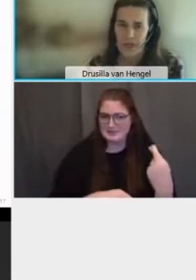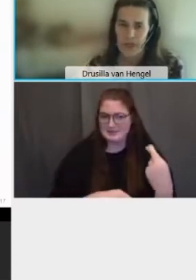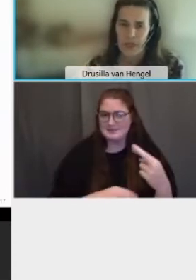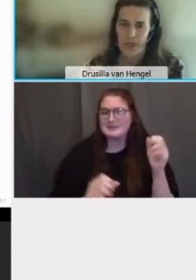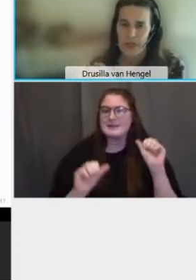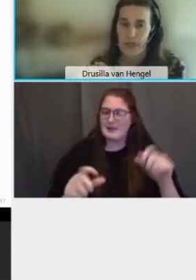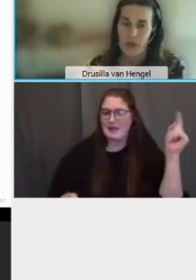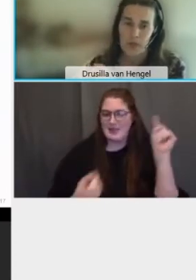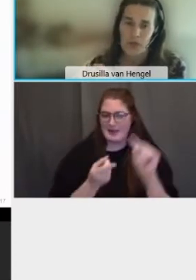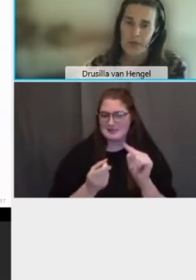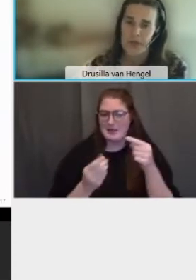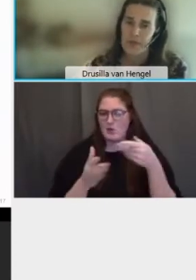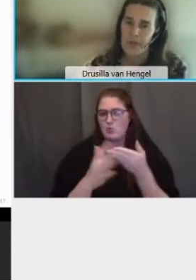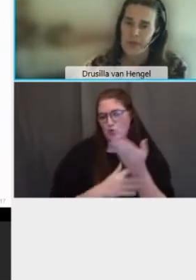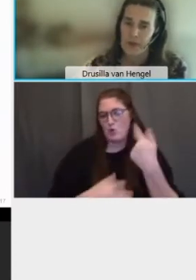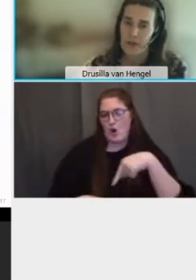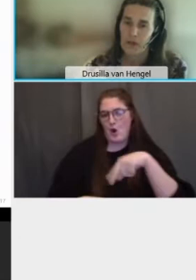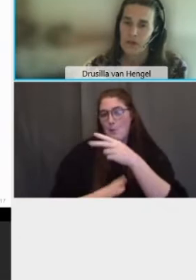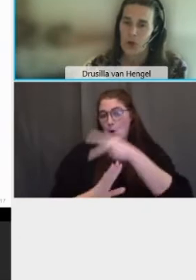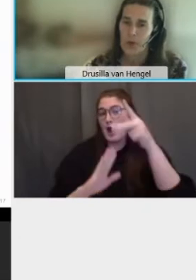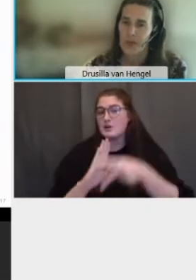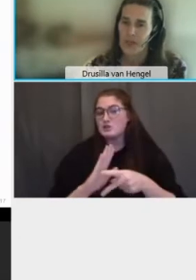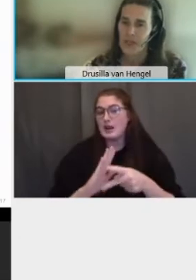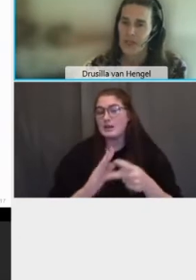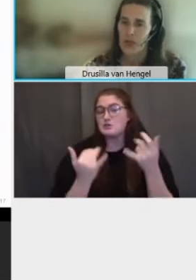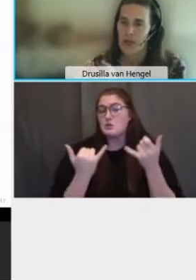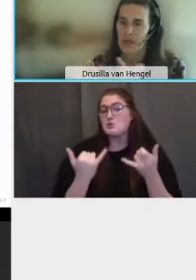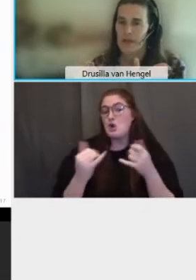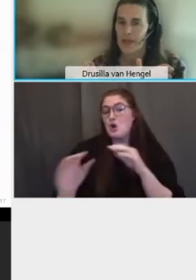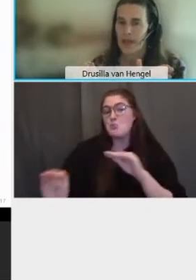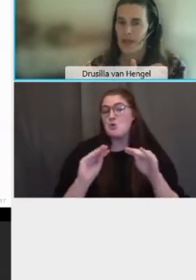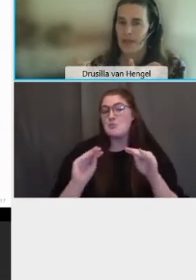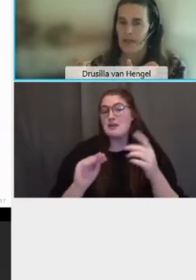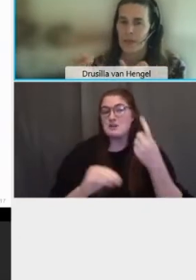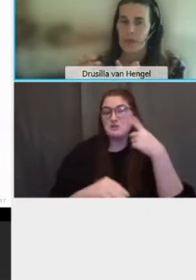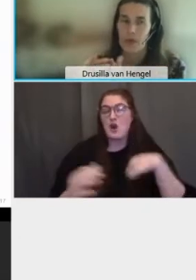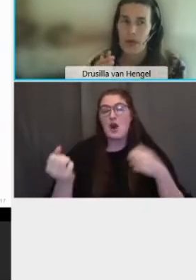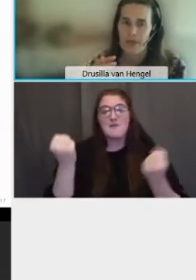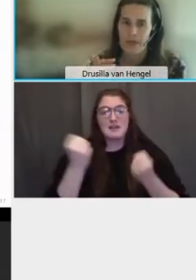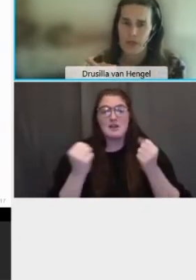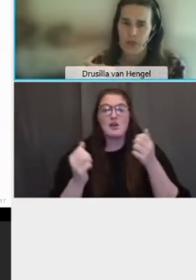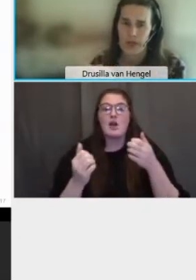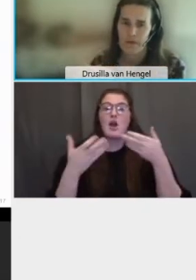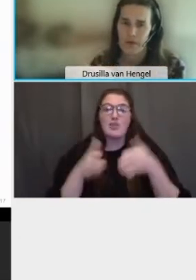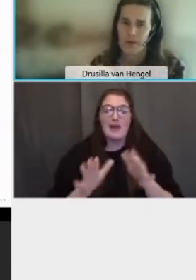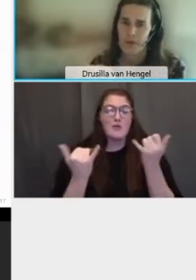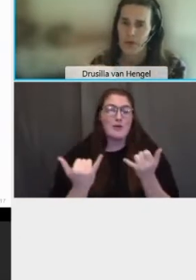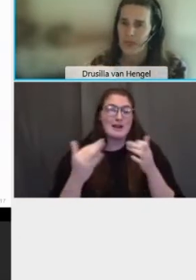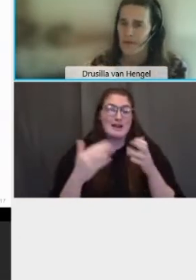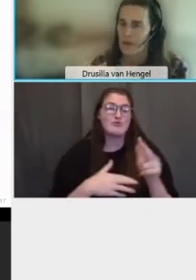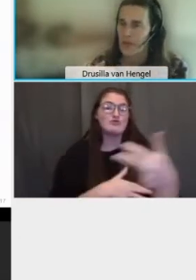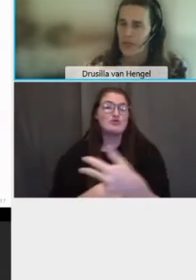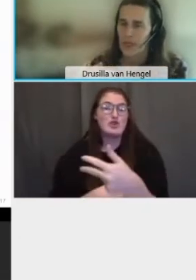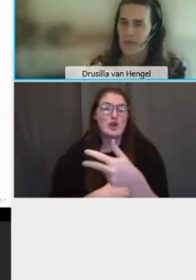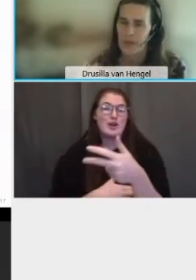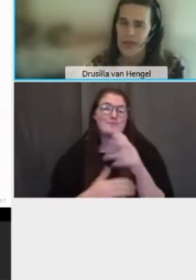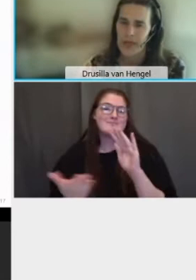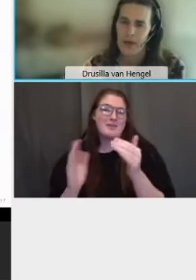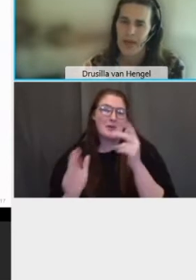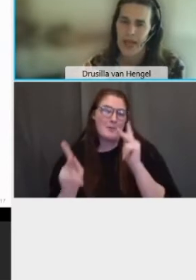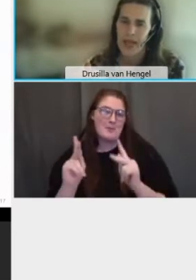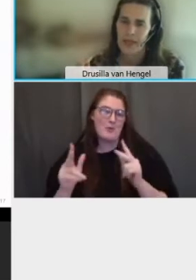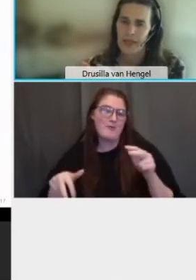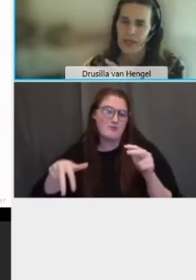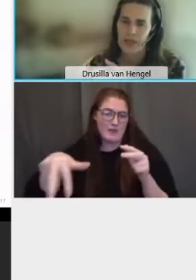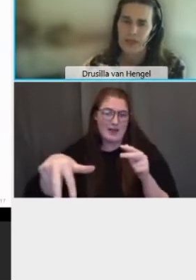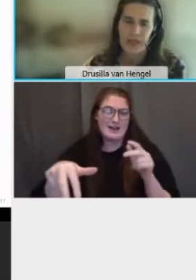vehicles and pedestrians. Concurrent movements of vehicles who are permitted to turn in the same phase as people crossing the street on foot pose safety risks that can be